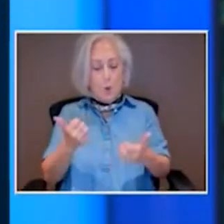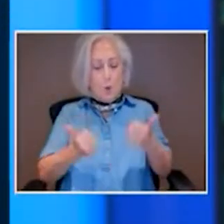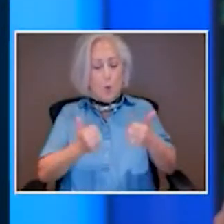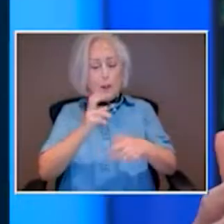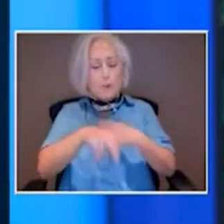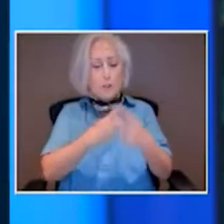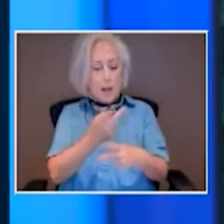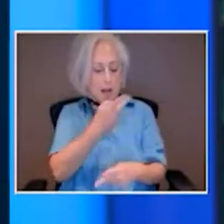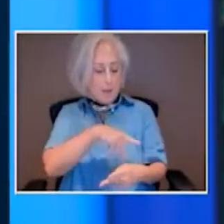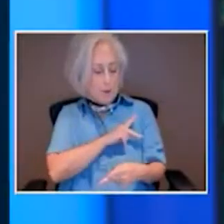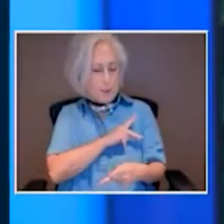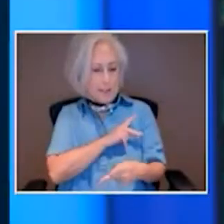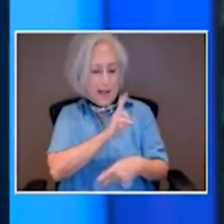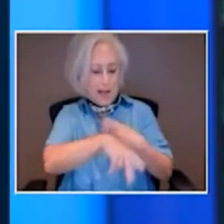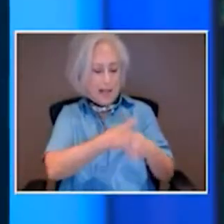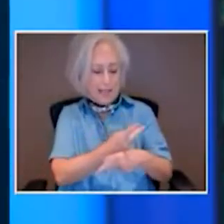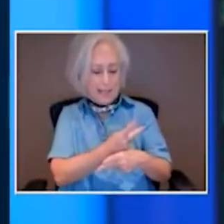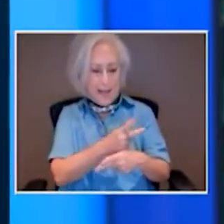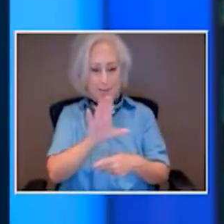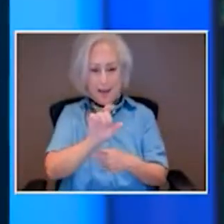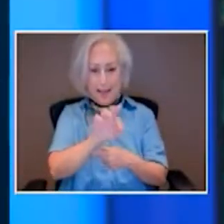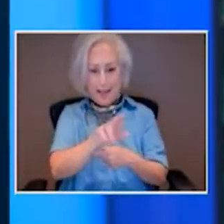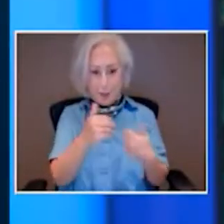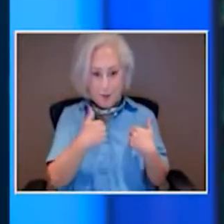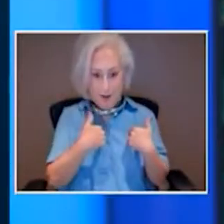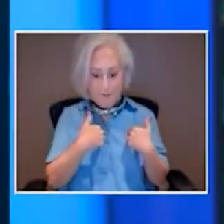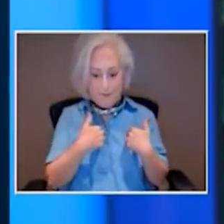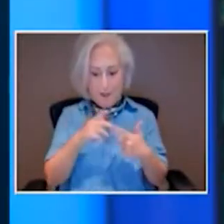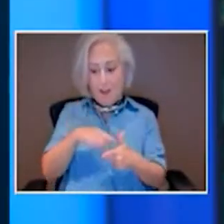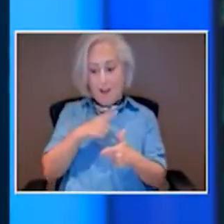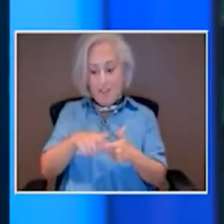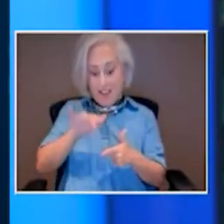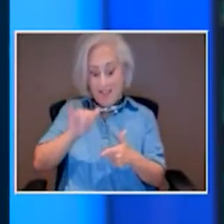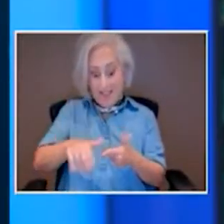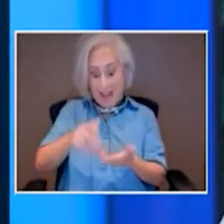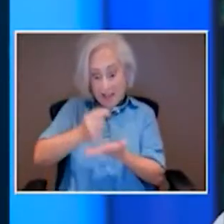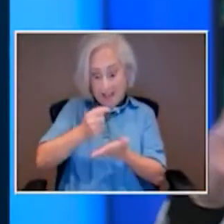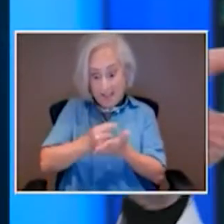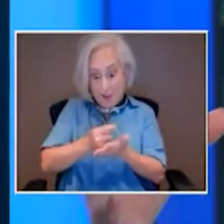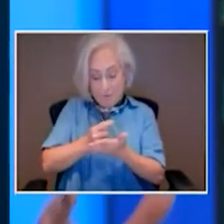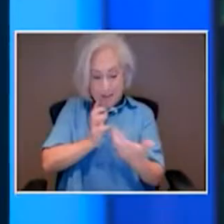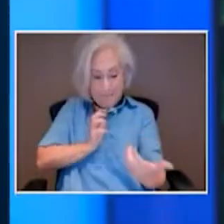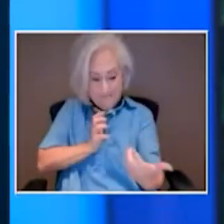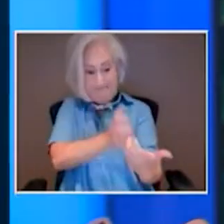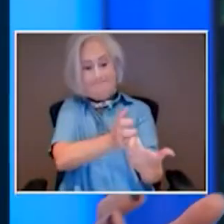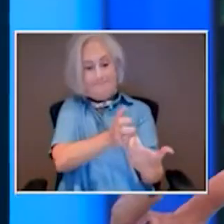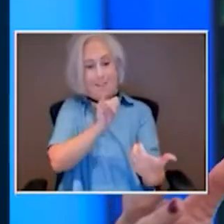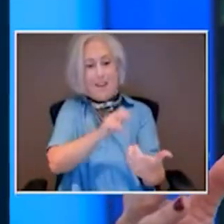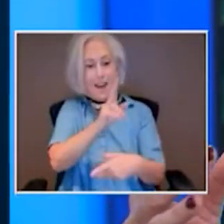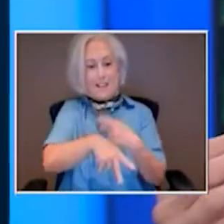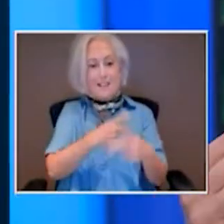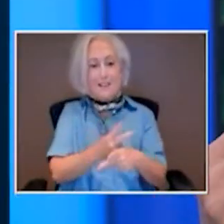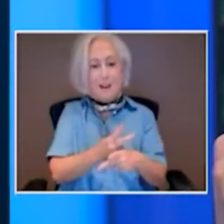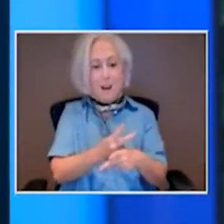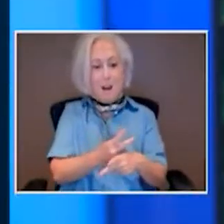with. From there, we actually have tailored therapies. But the tailored therapies has gone even beyond that, such that even getting